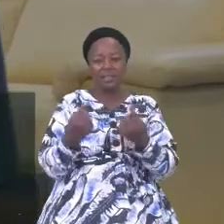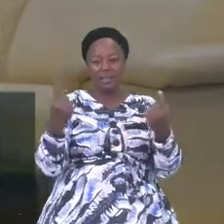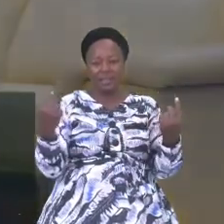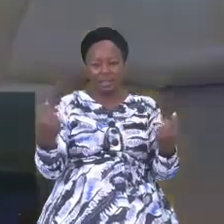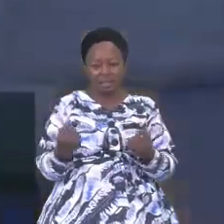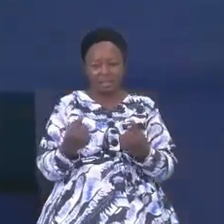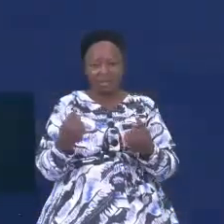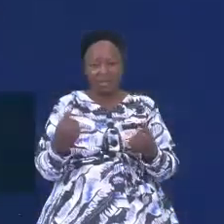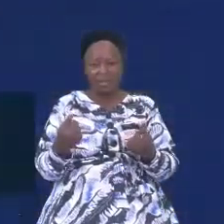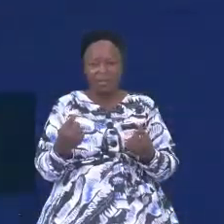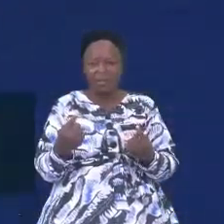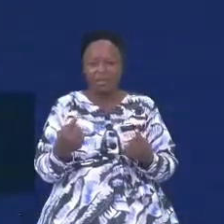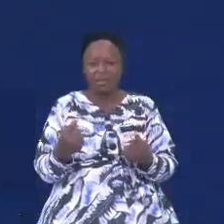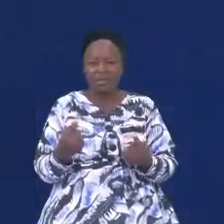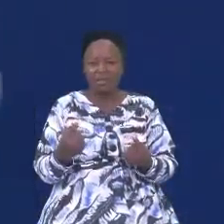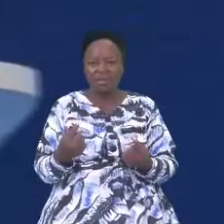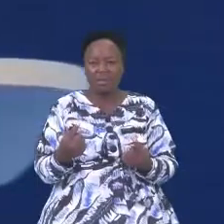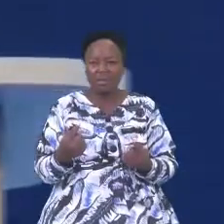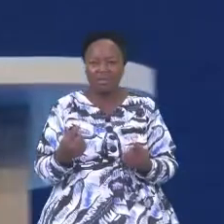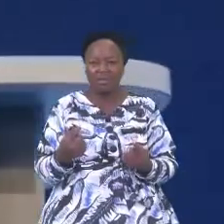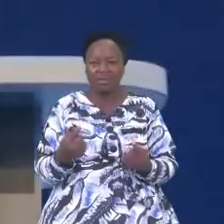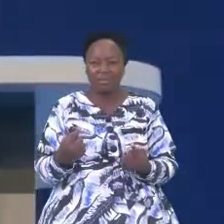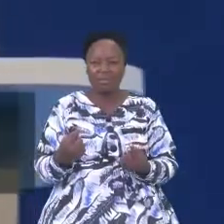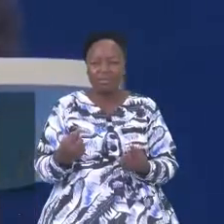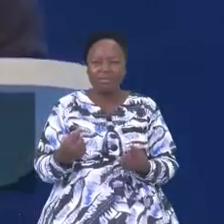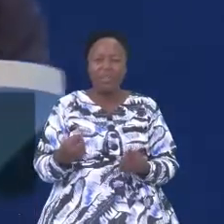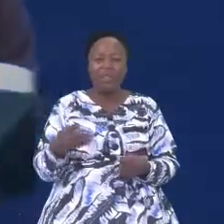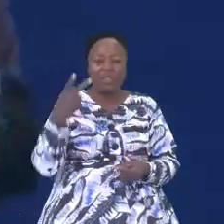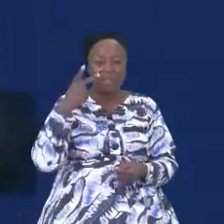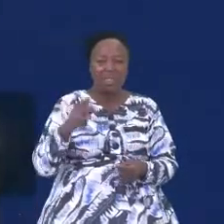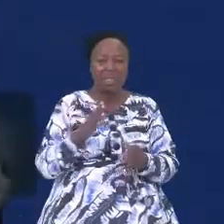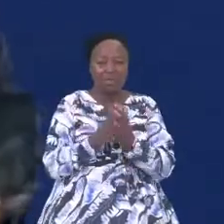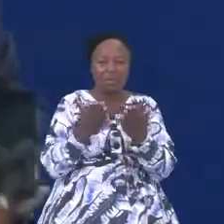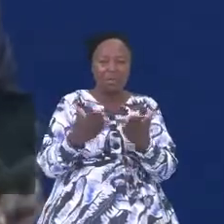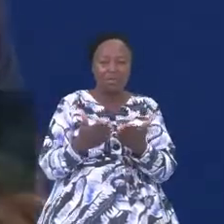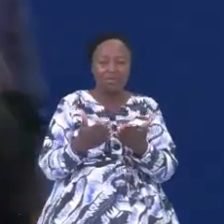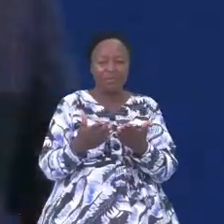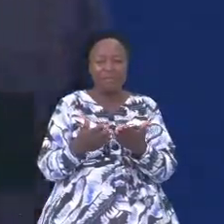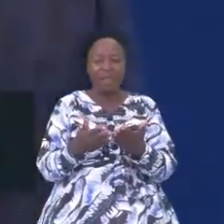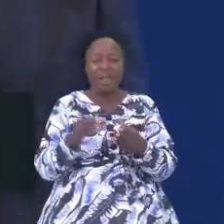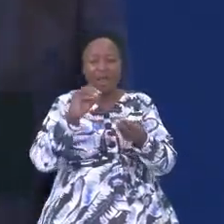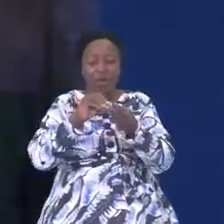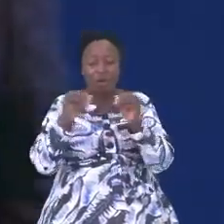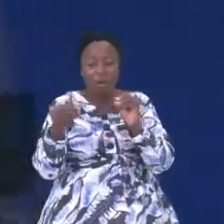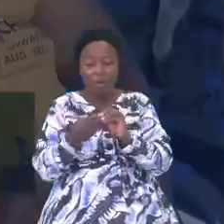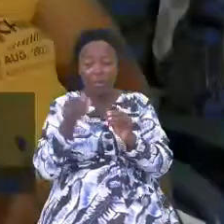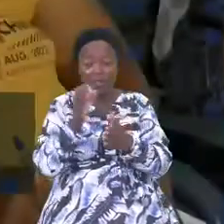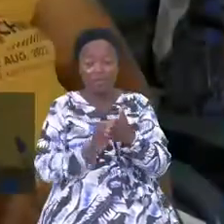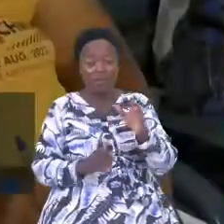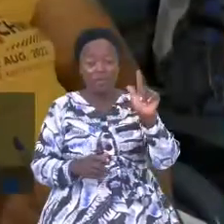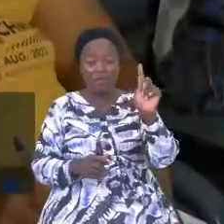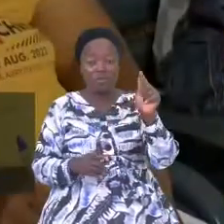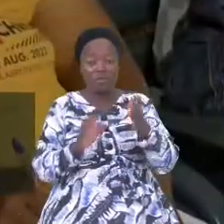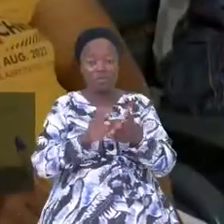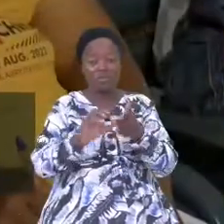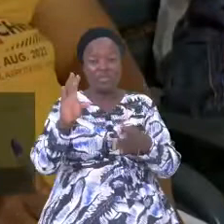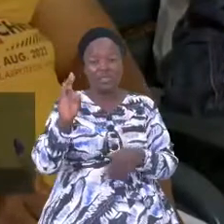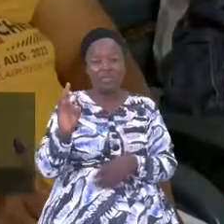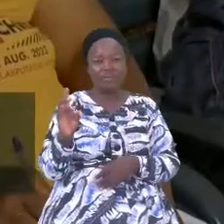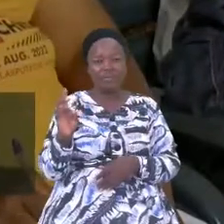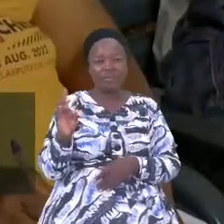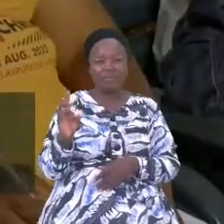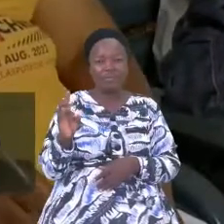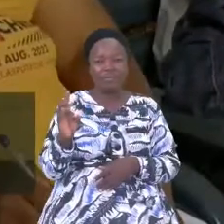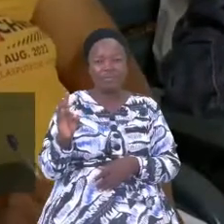Numbers chapter 21. We're looking at verse 7. Therefore, the people came